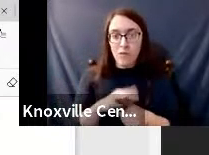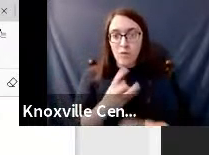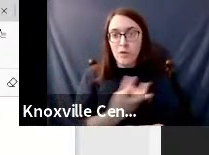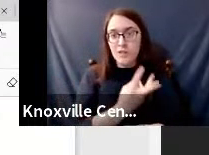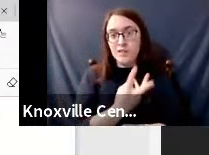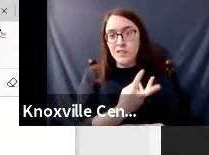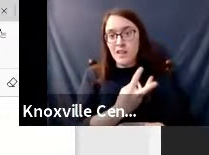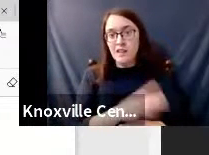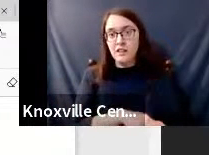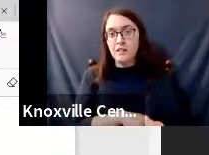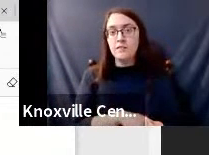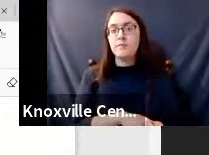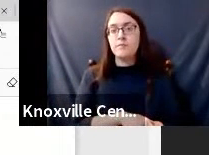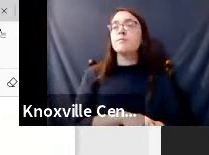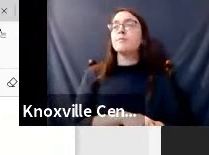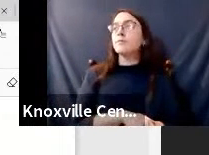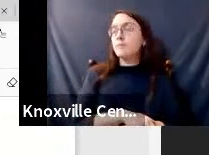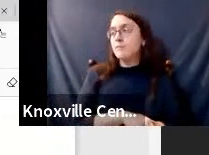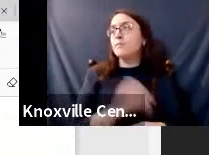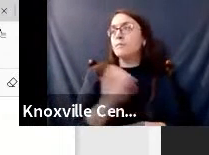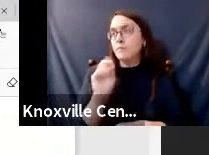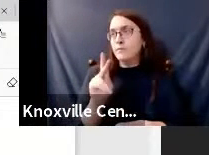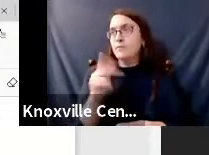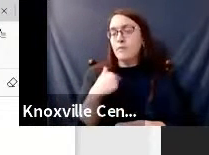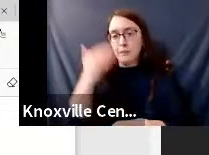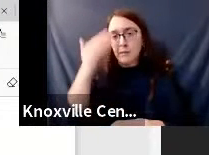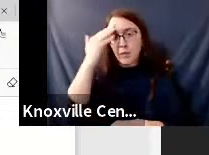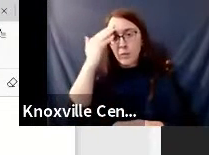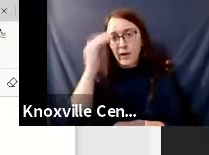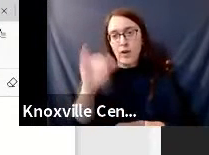Yes, I'm aware of that. Thank you.